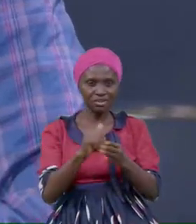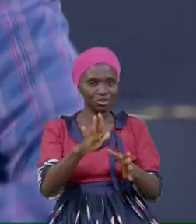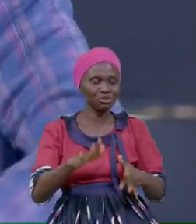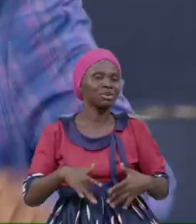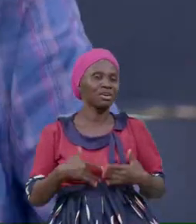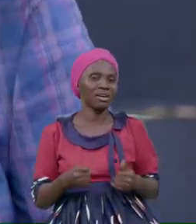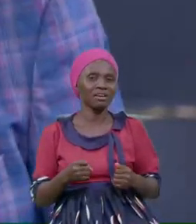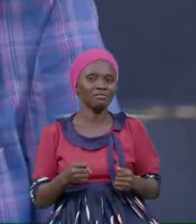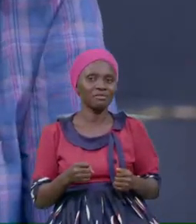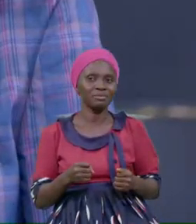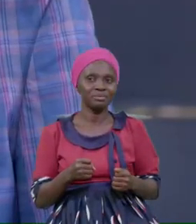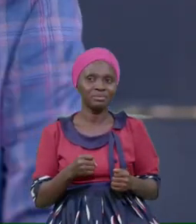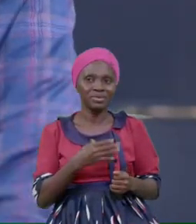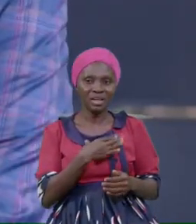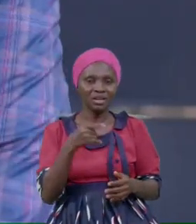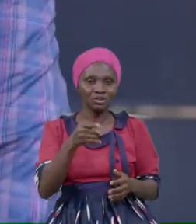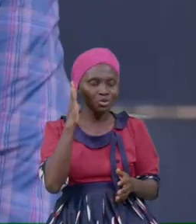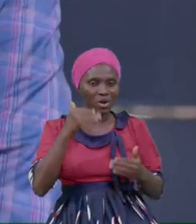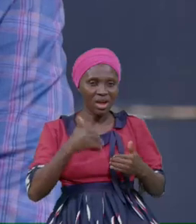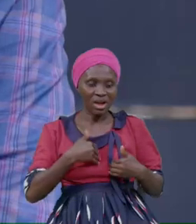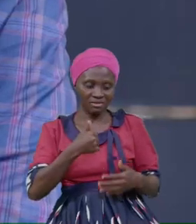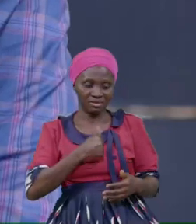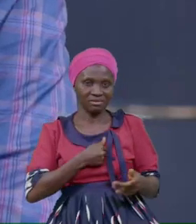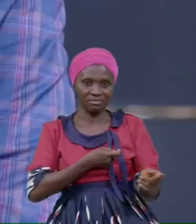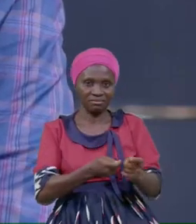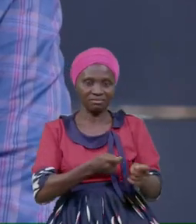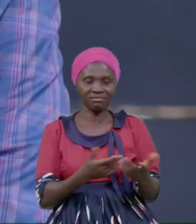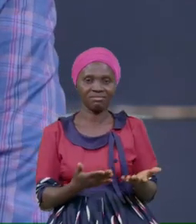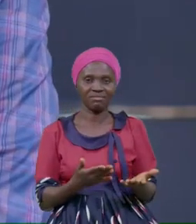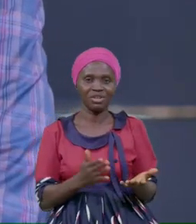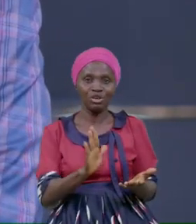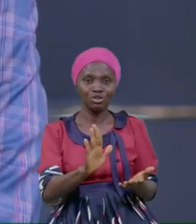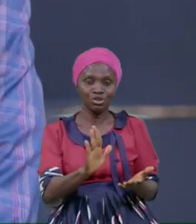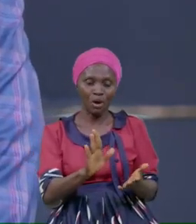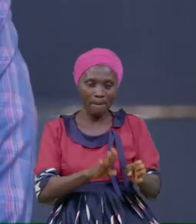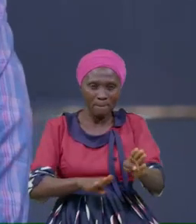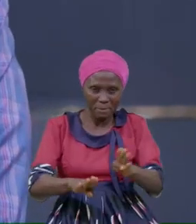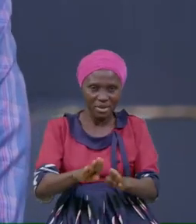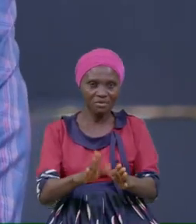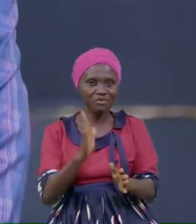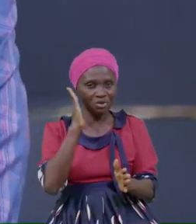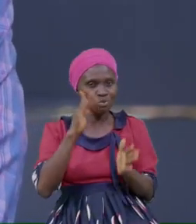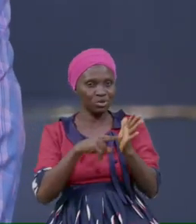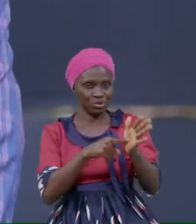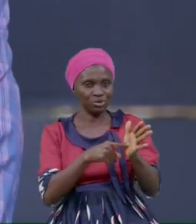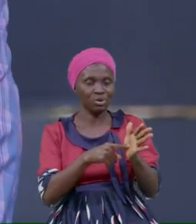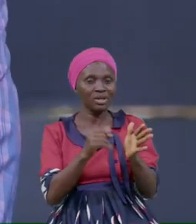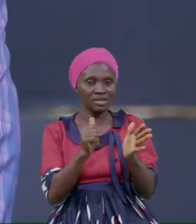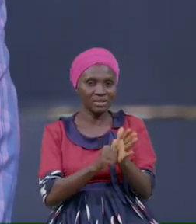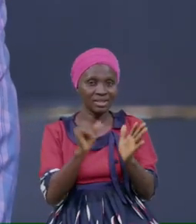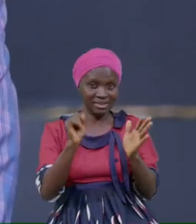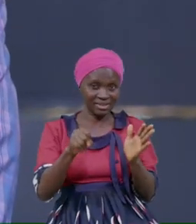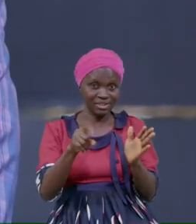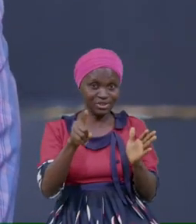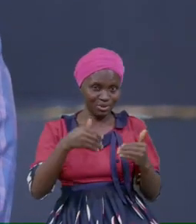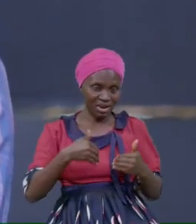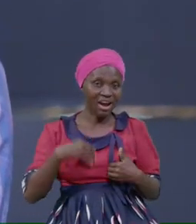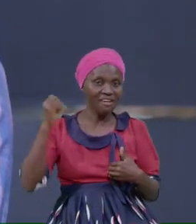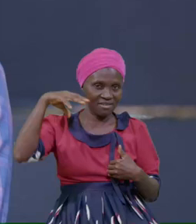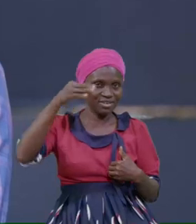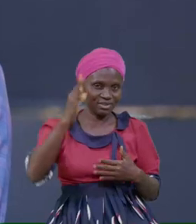pushing this and pulling that, your comportment will show you have the grace of God.